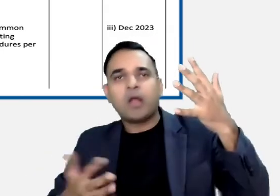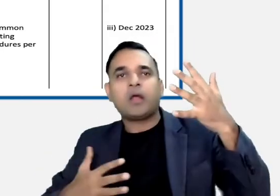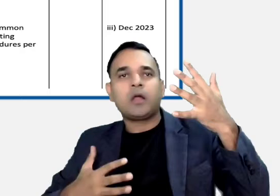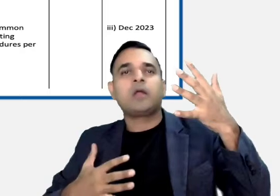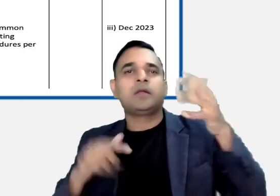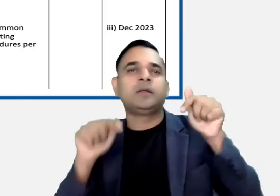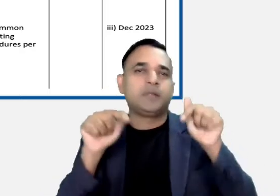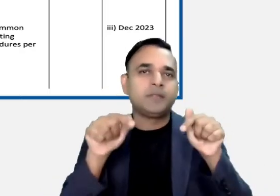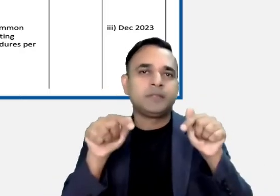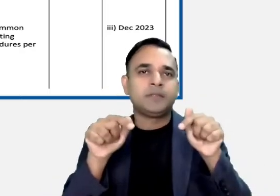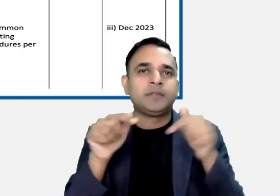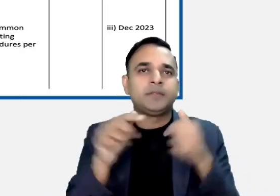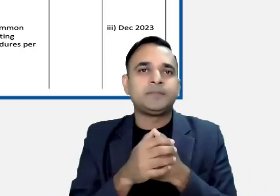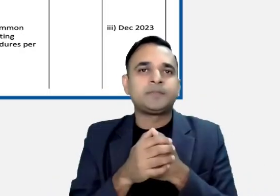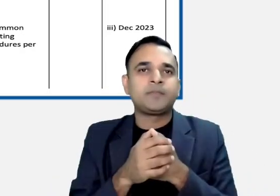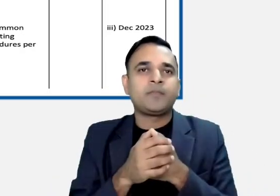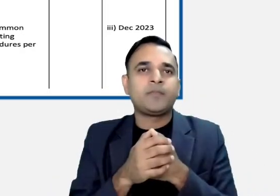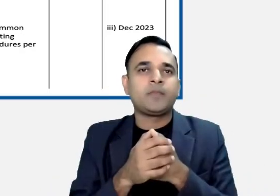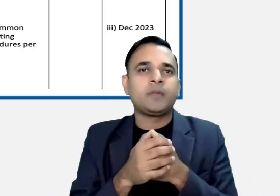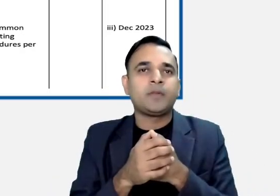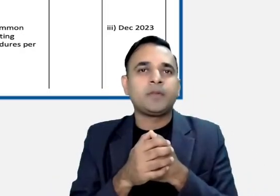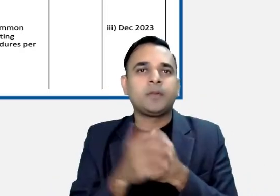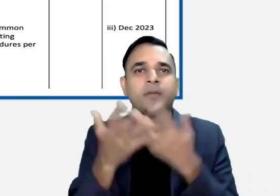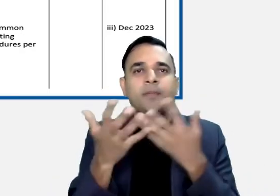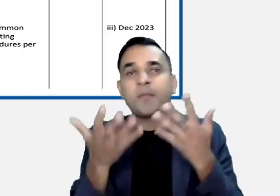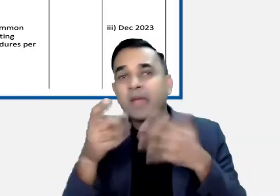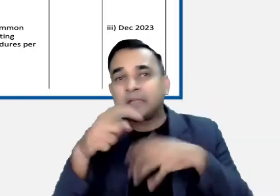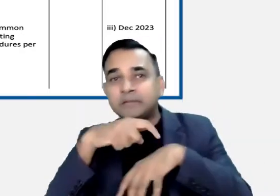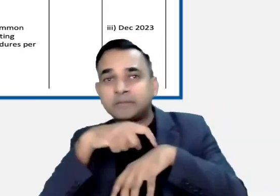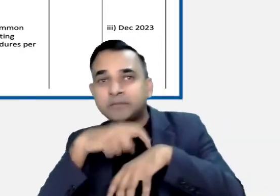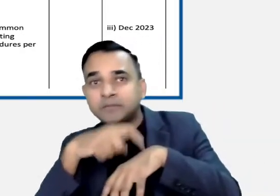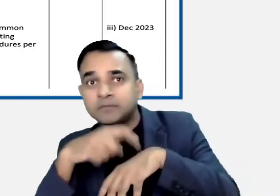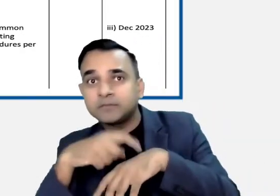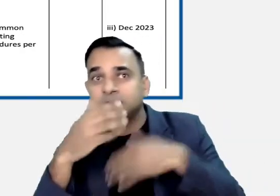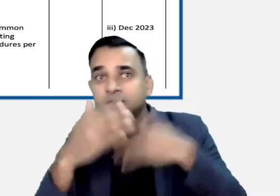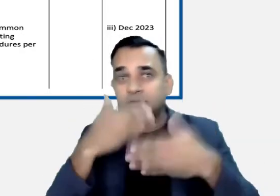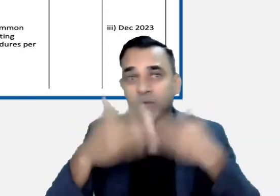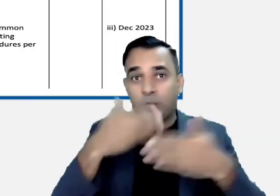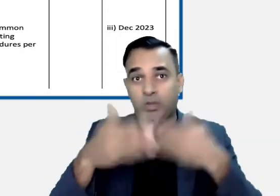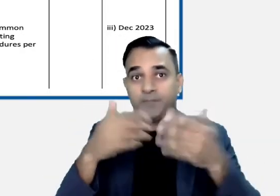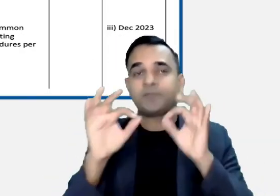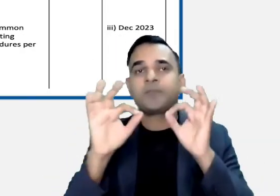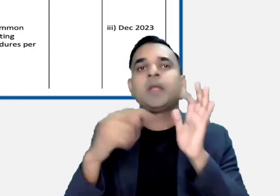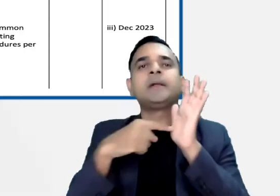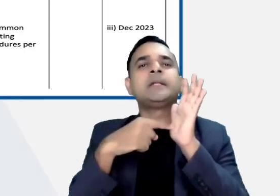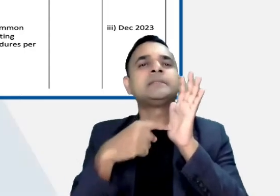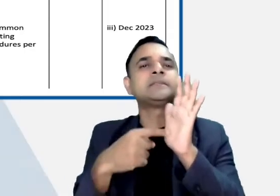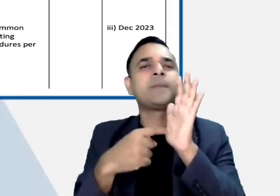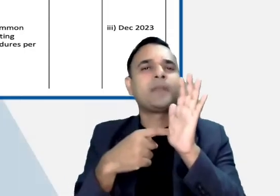And another example is on transboundary disaster risk reduction. Key activity here, we are looking